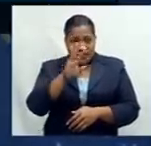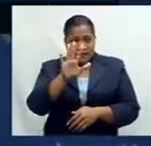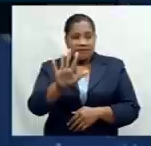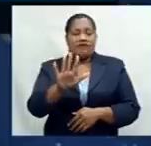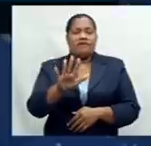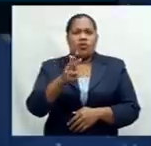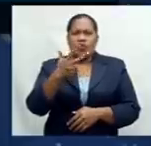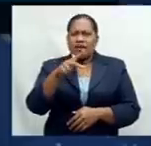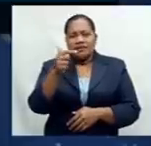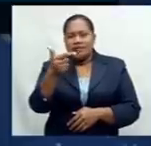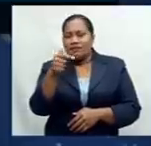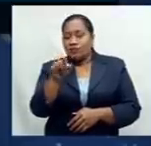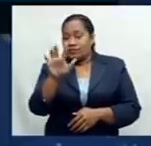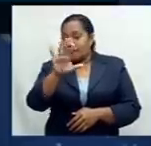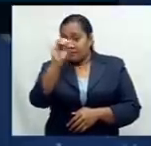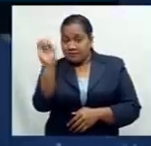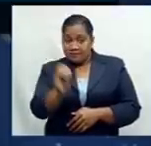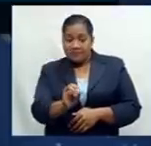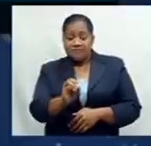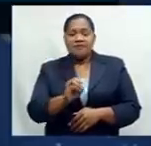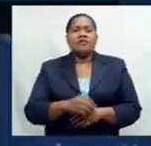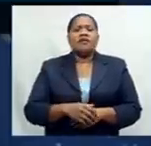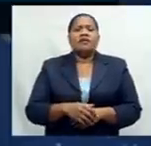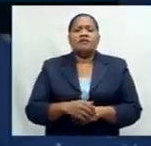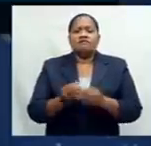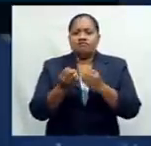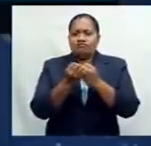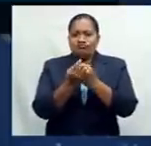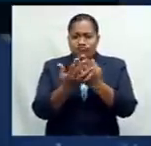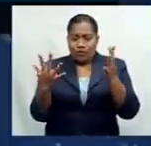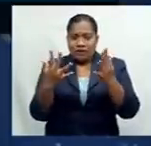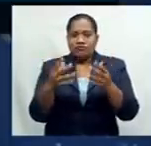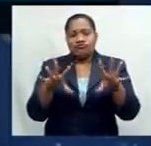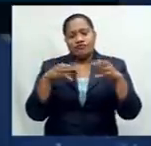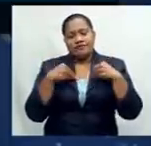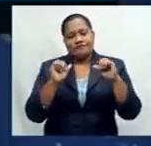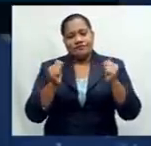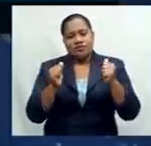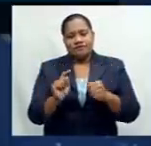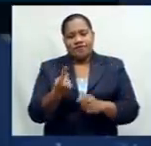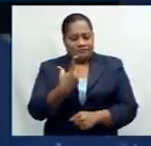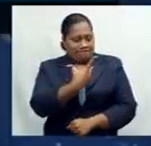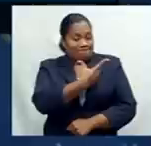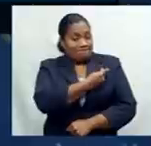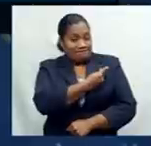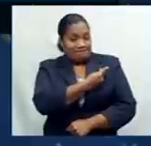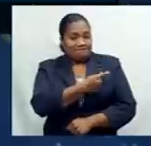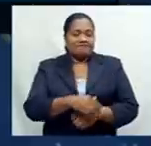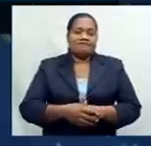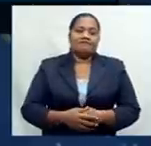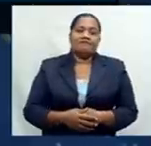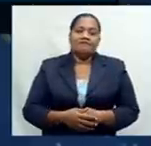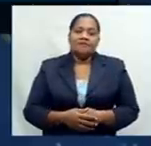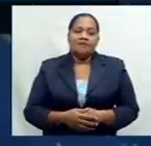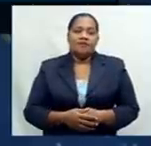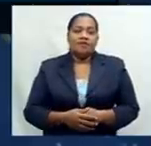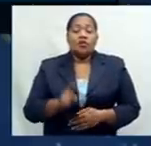535 or 87.5% of the population have received their first dose of the AstraZeneca